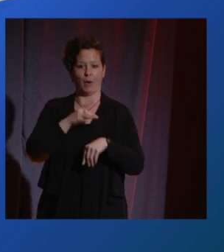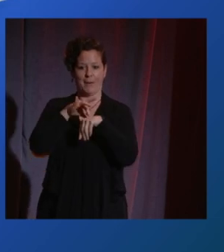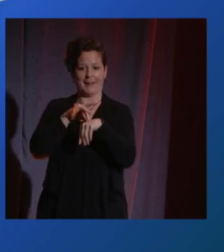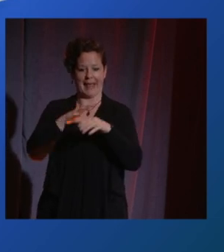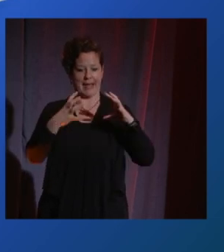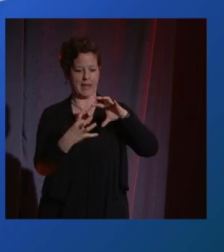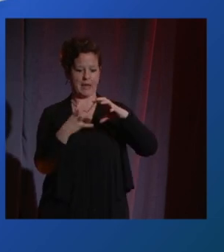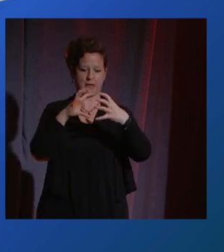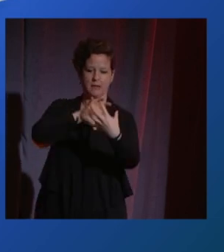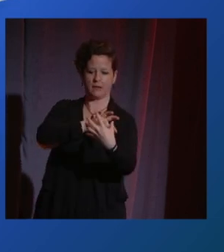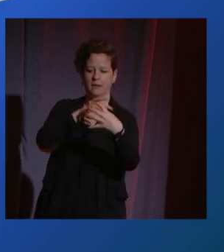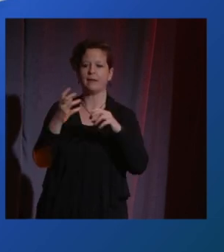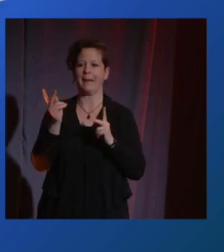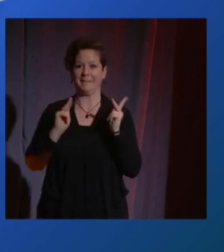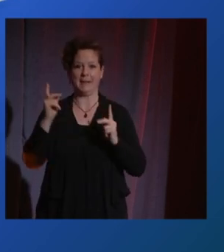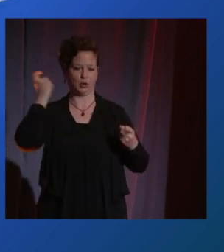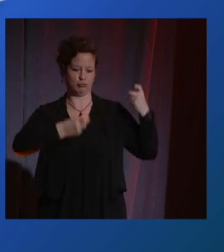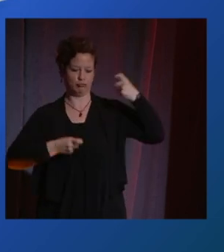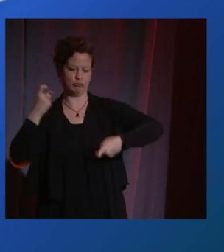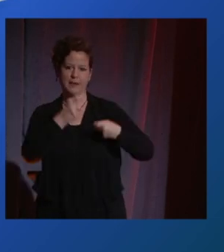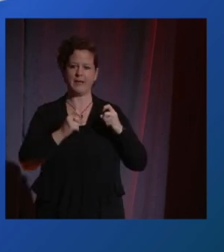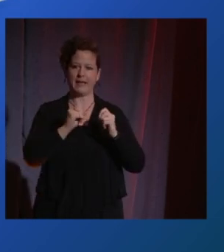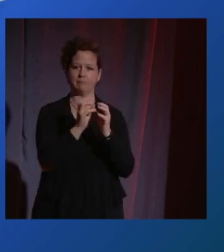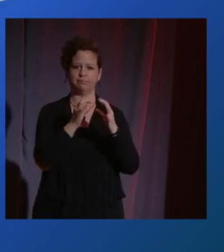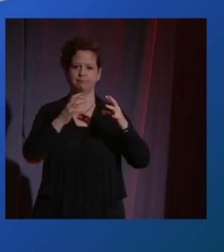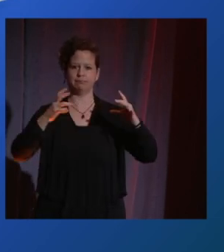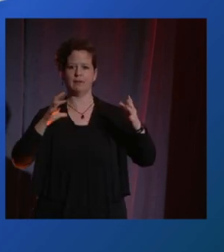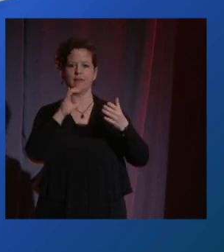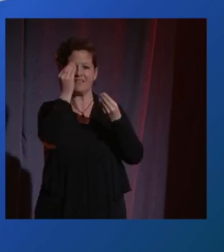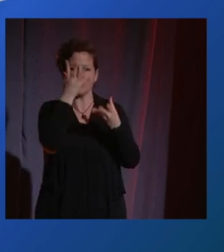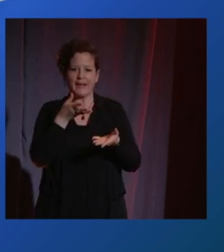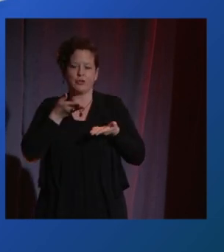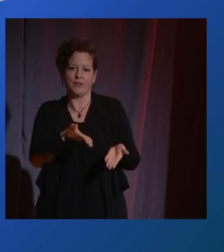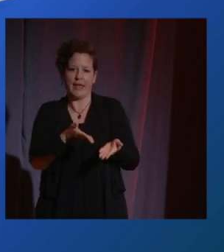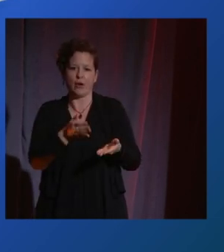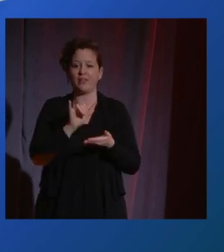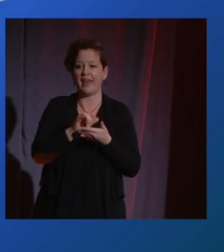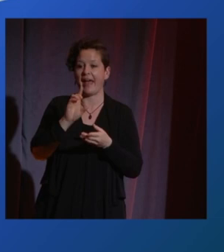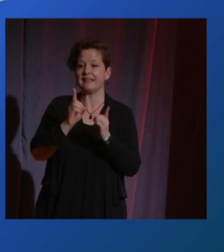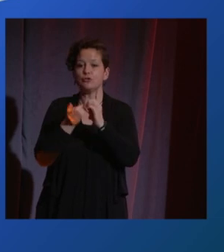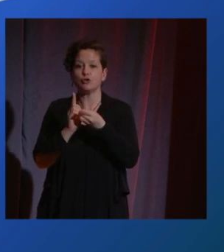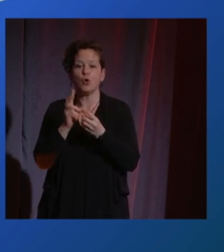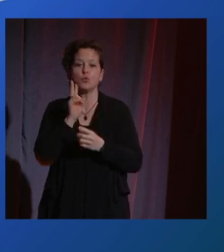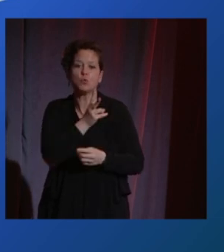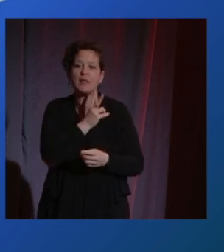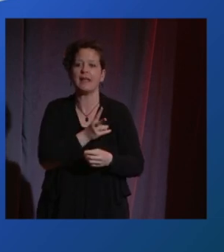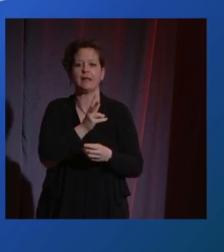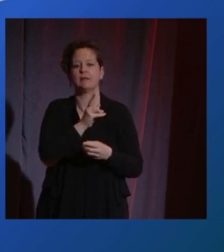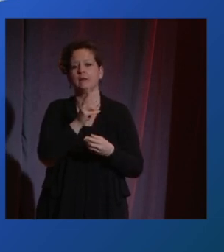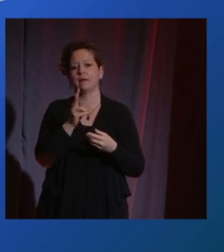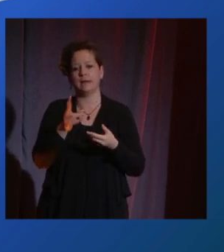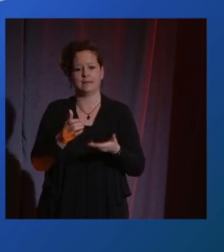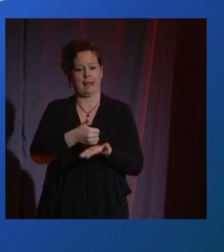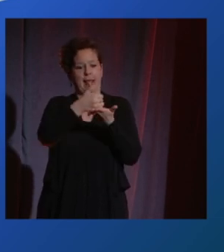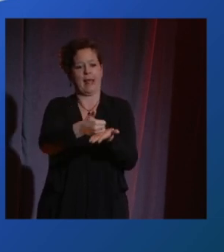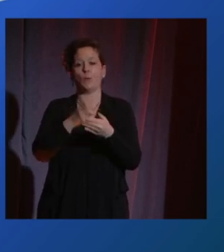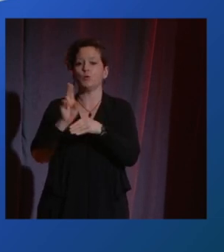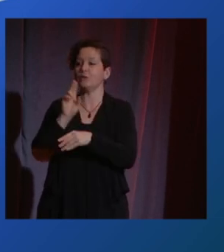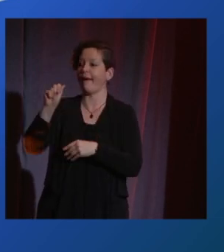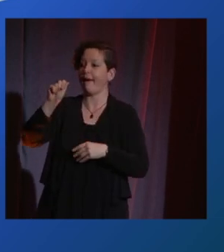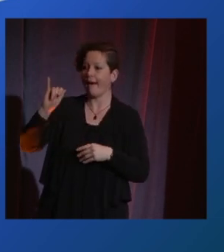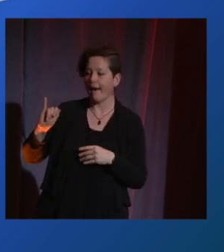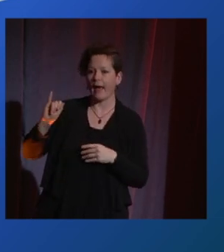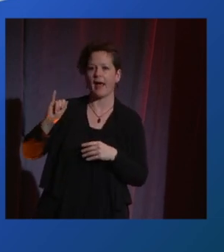to the digital twin and then using that digital twin with Advanced tools like Ai and machine learning to give